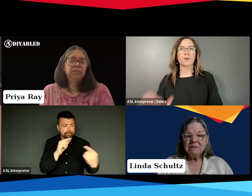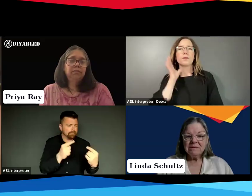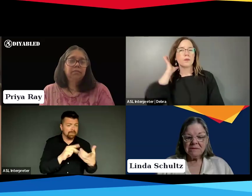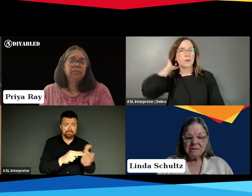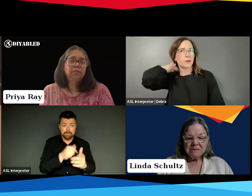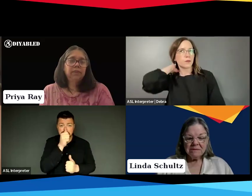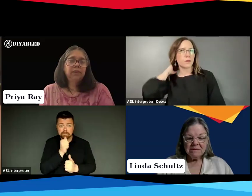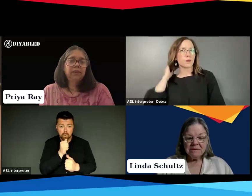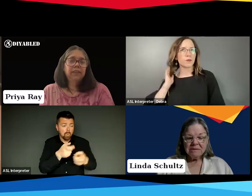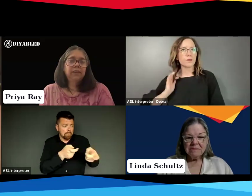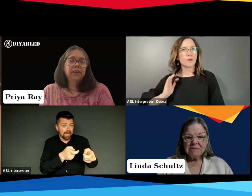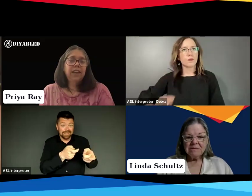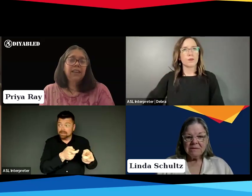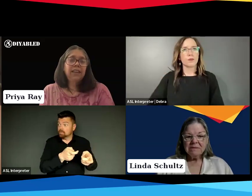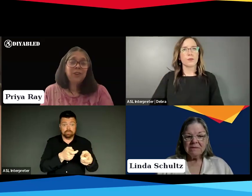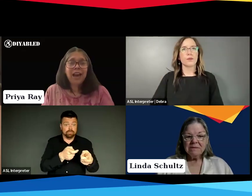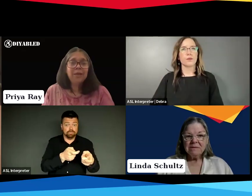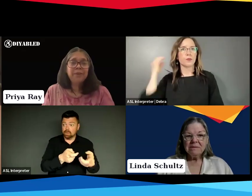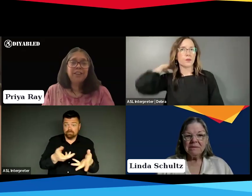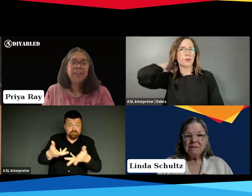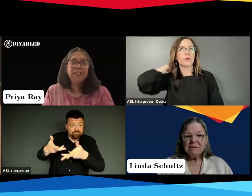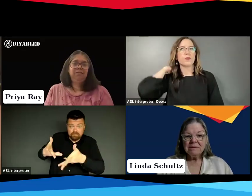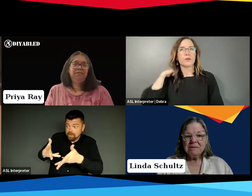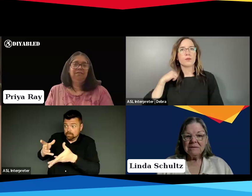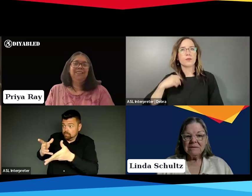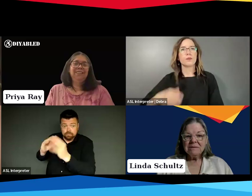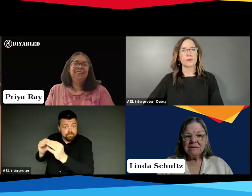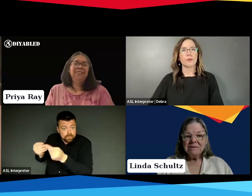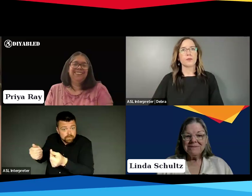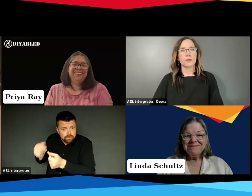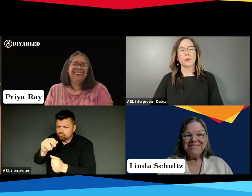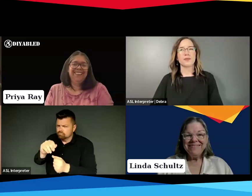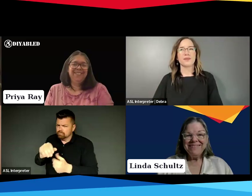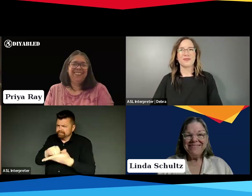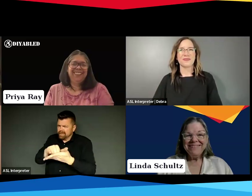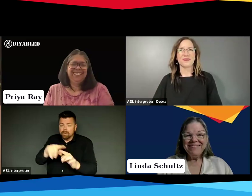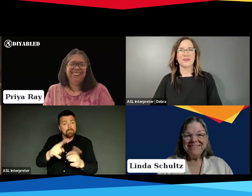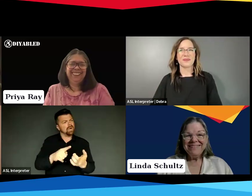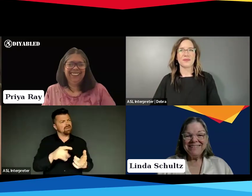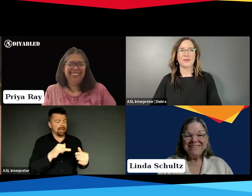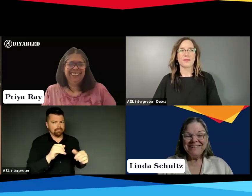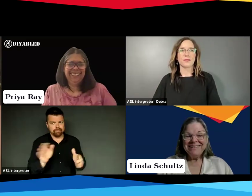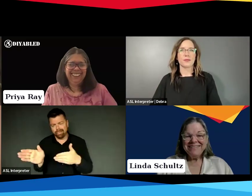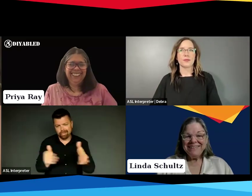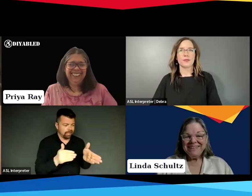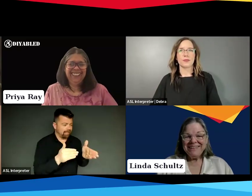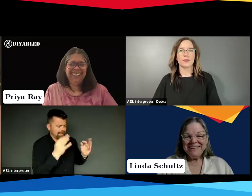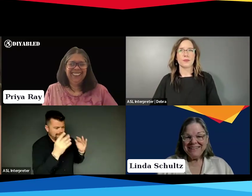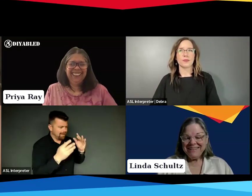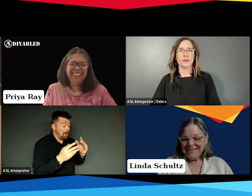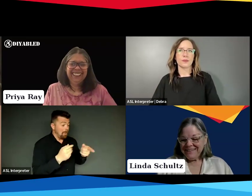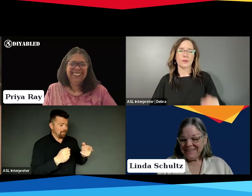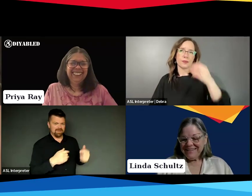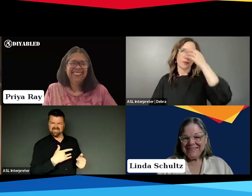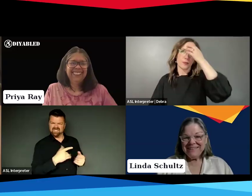we can't get rid of it, right? And it makes you happier. Yeah, it makes you happier. Come bird with me, it'll make you It's